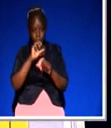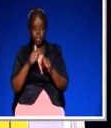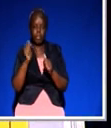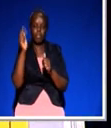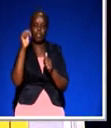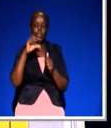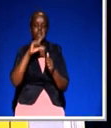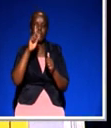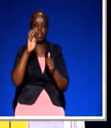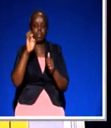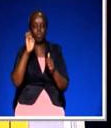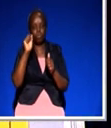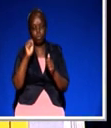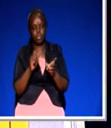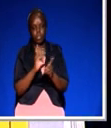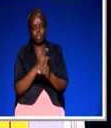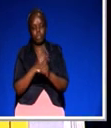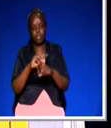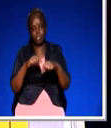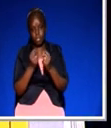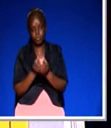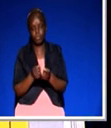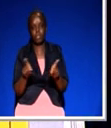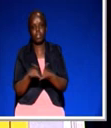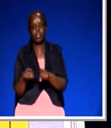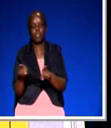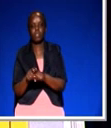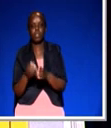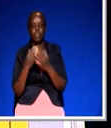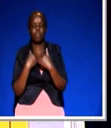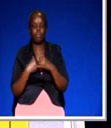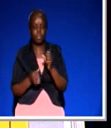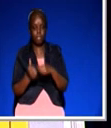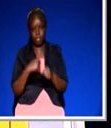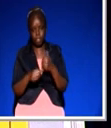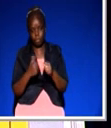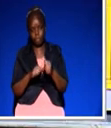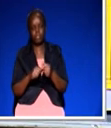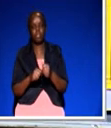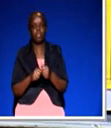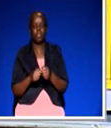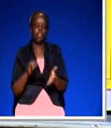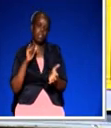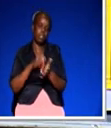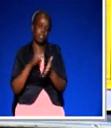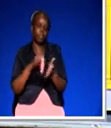different types of angles. Then we shall also have an activity that